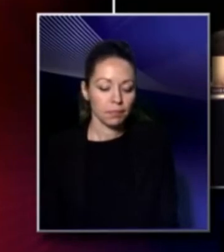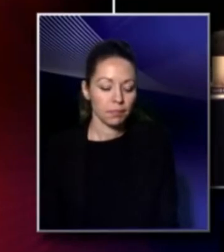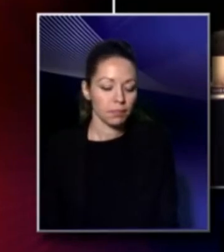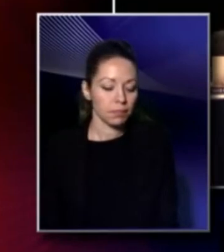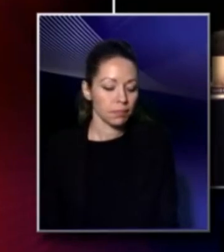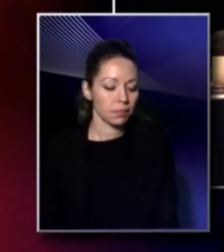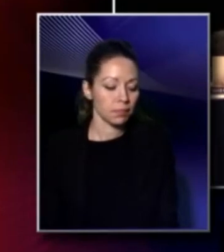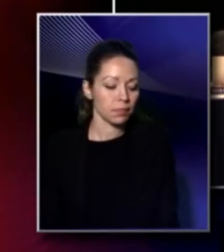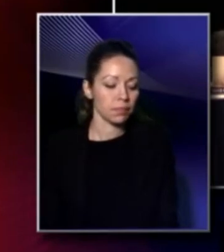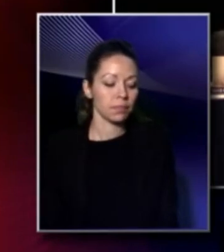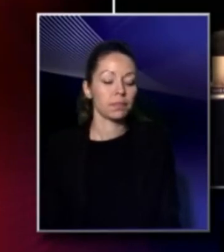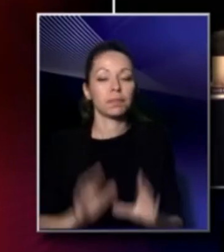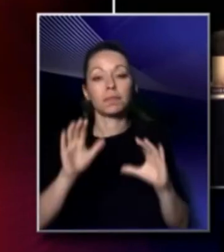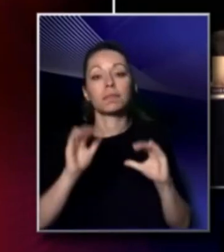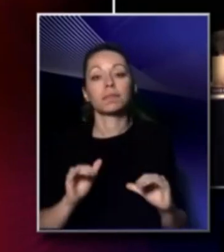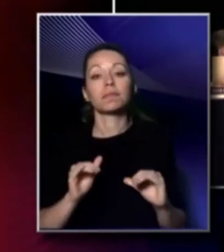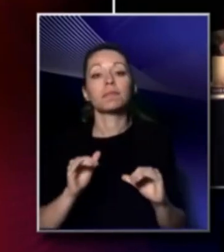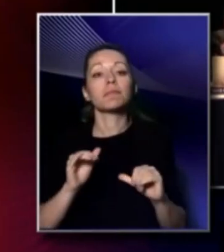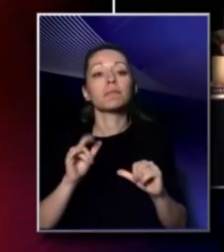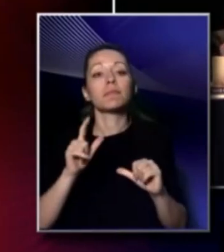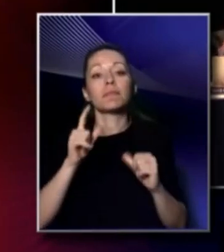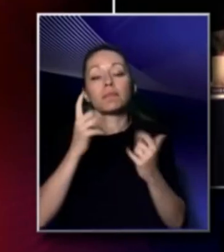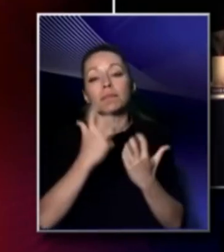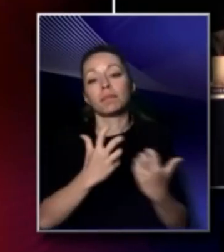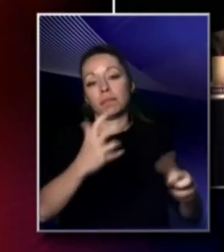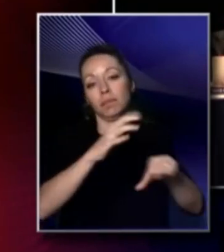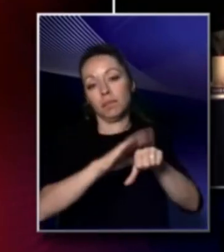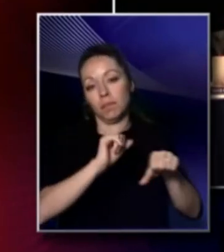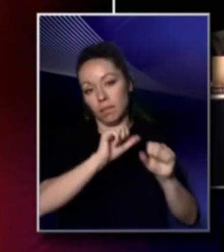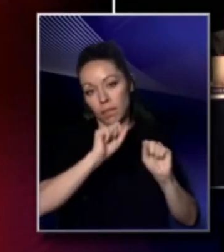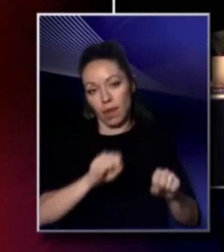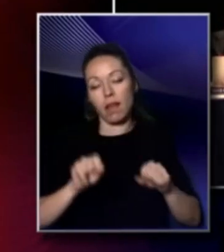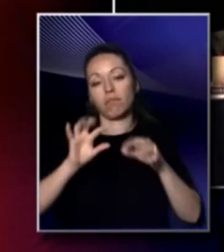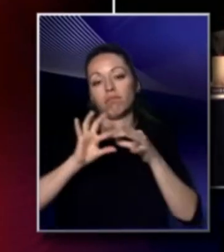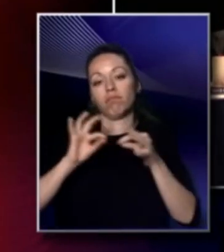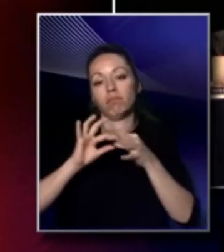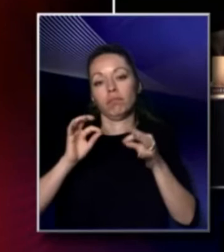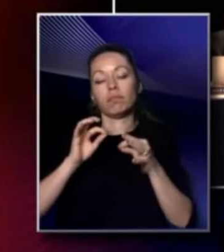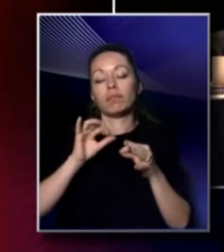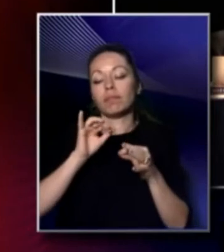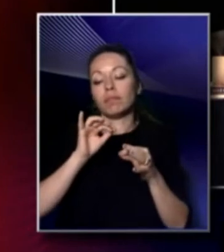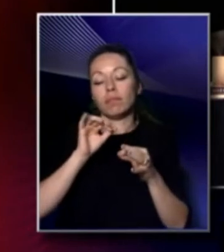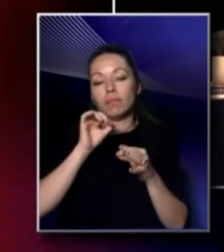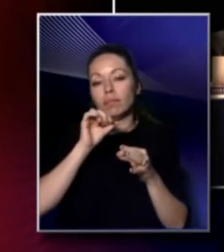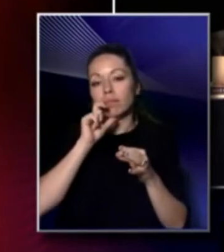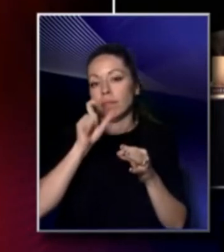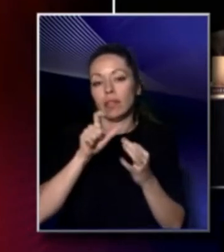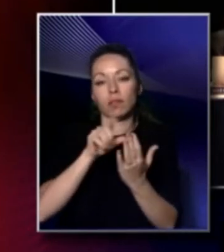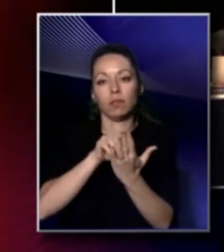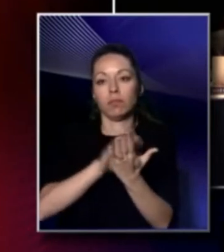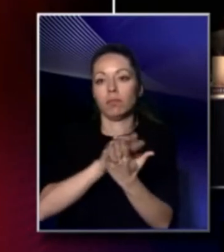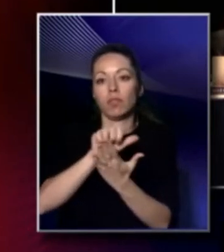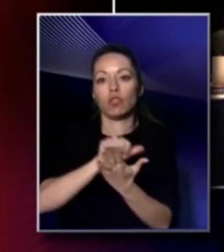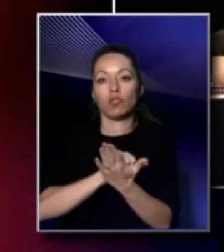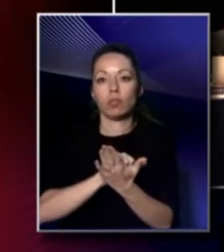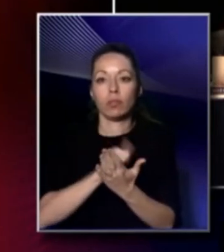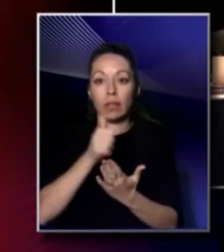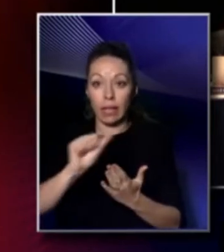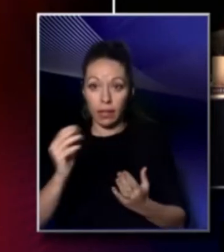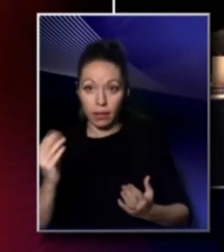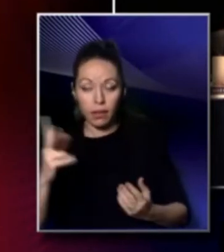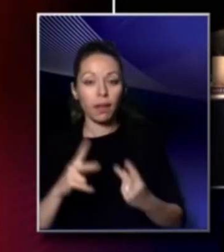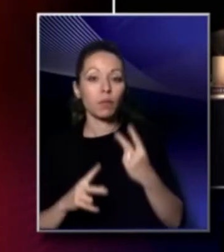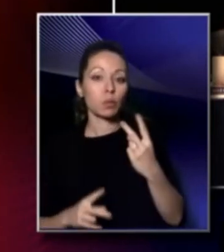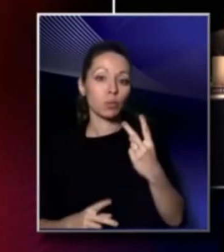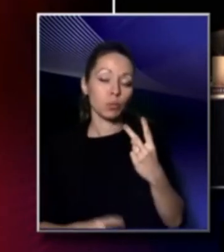Okay, next is a call to the public for non-agendized items. Leticia, have there been any additions besides these 2? Okay, so we have